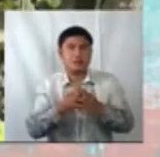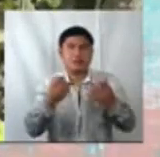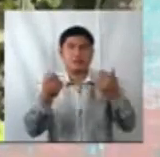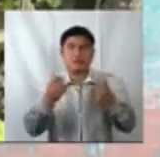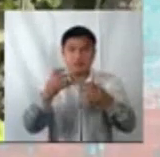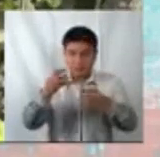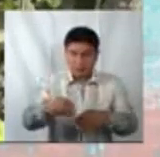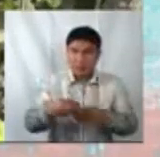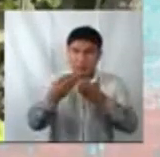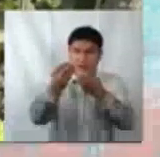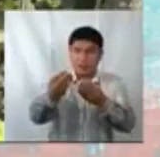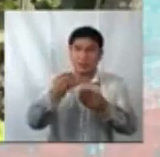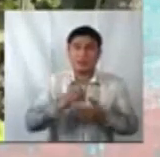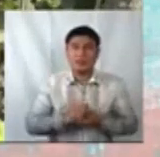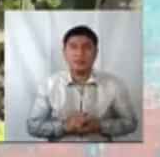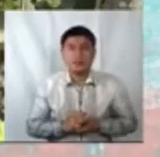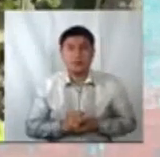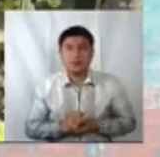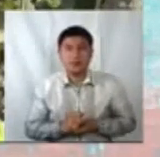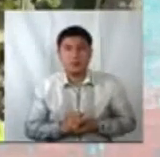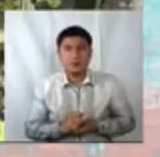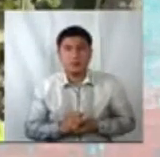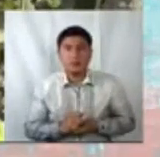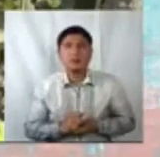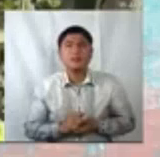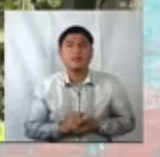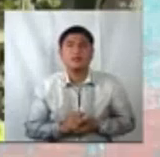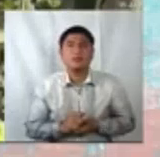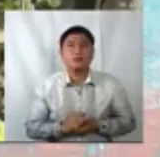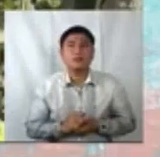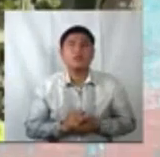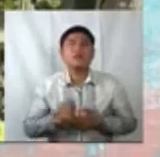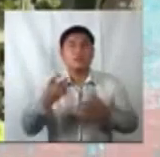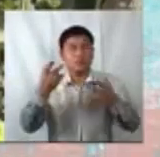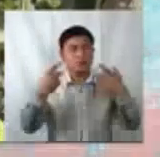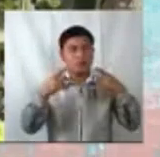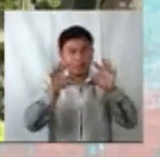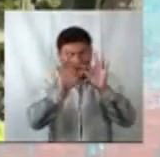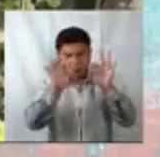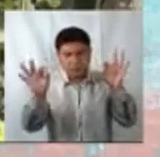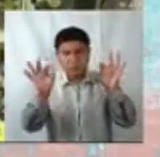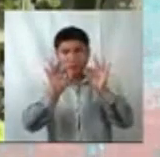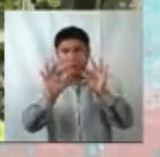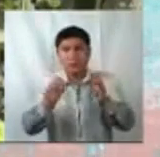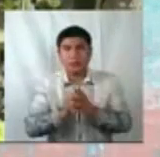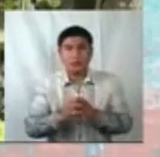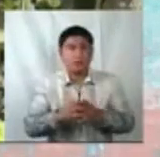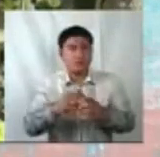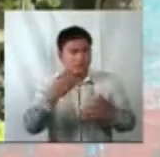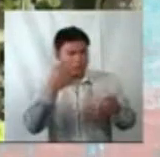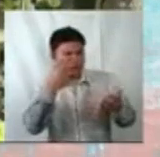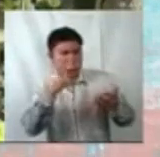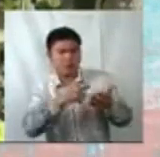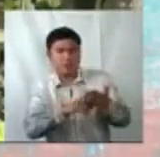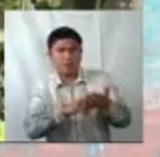to us. And when you have a statement like this, it means that they recognize that we